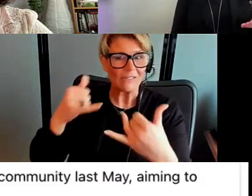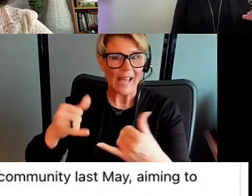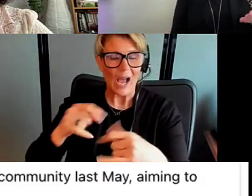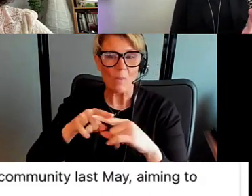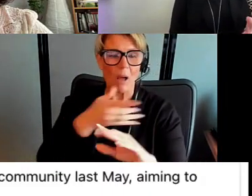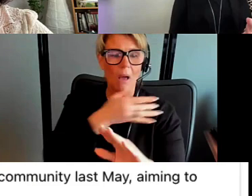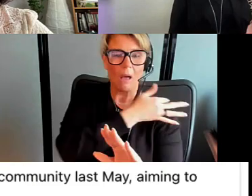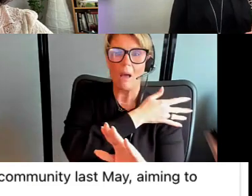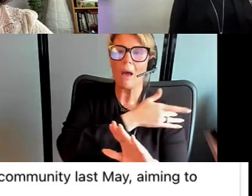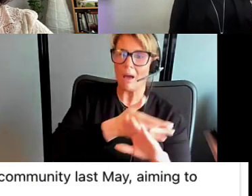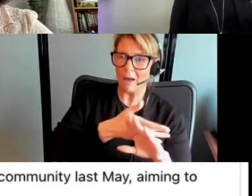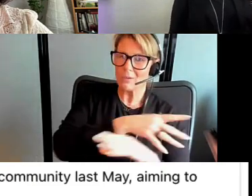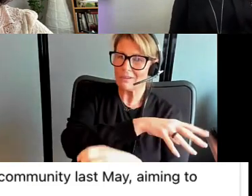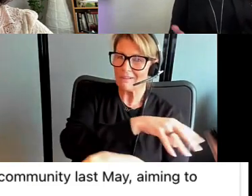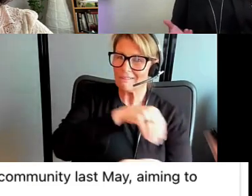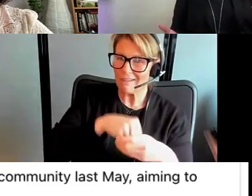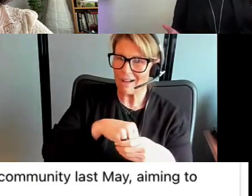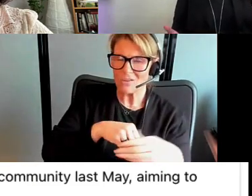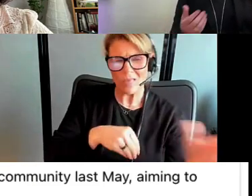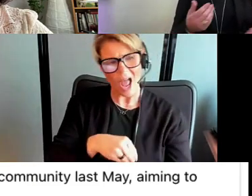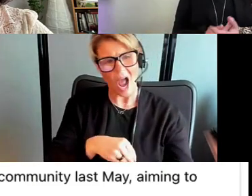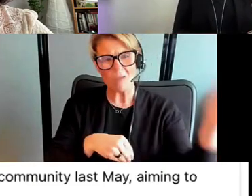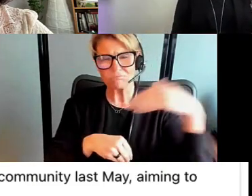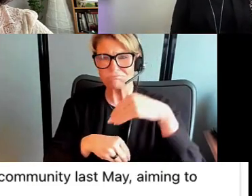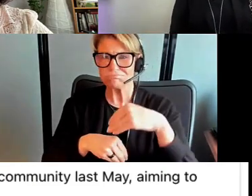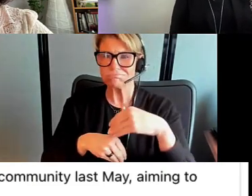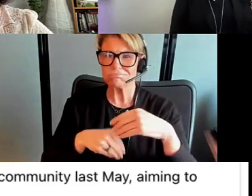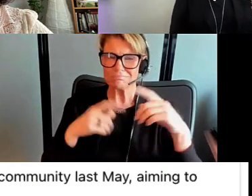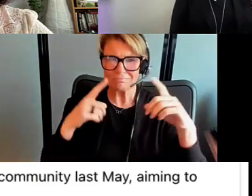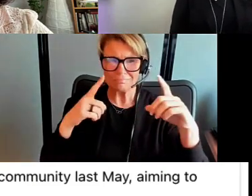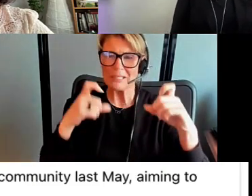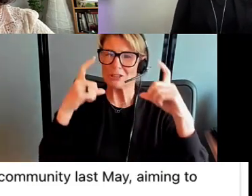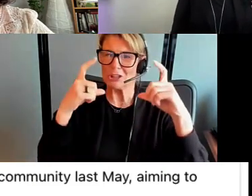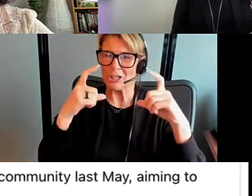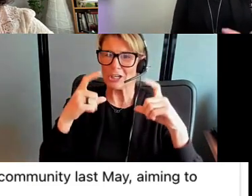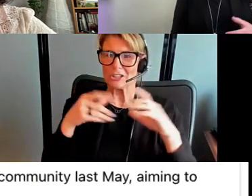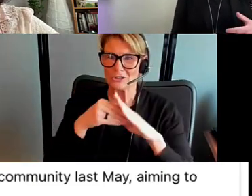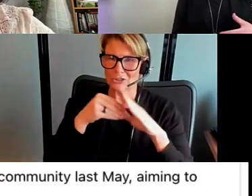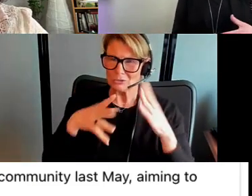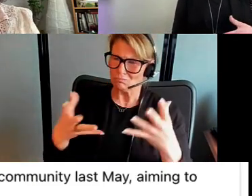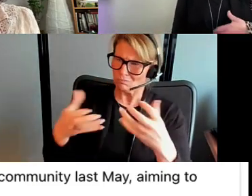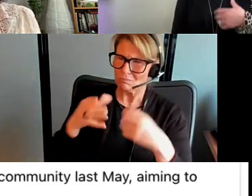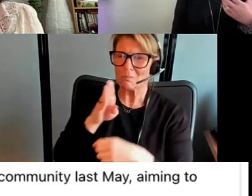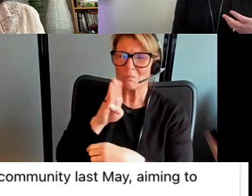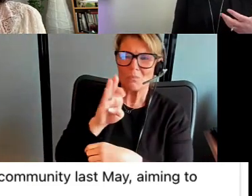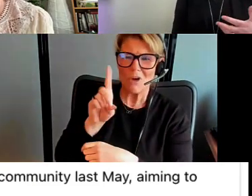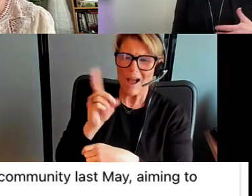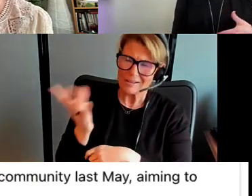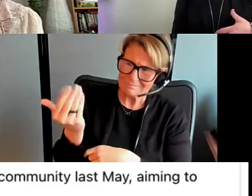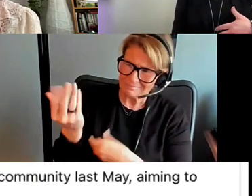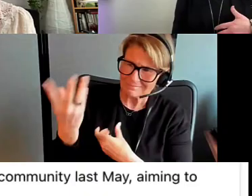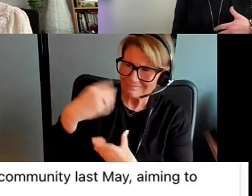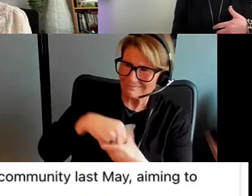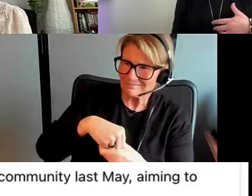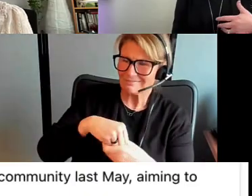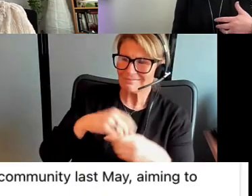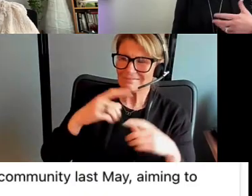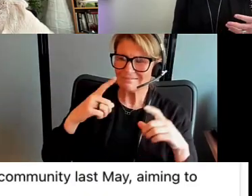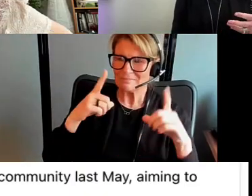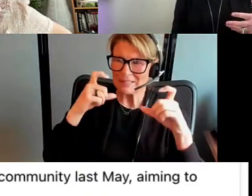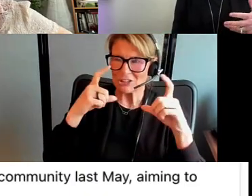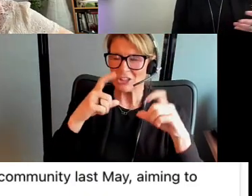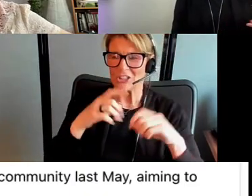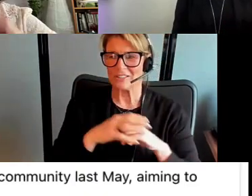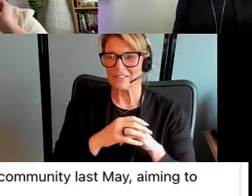picture of him with them. The students are like, I want that picture with Brad. And how does,